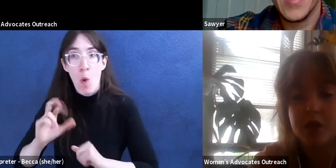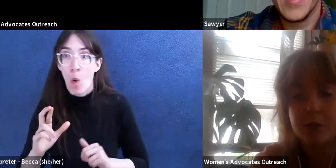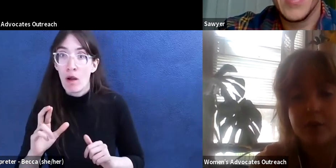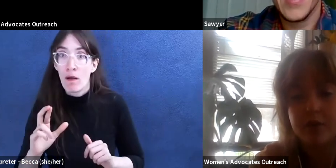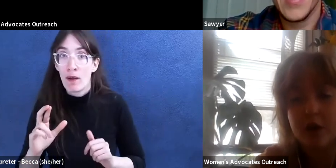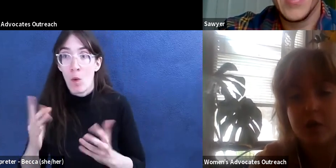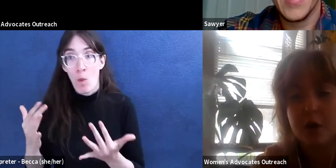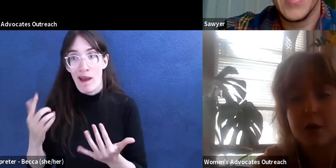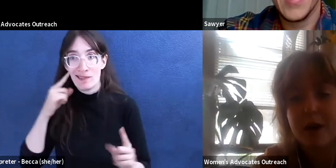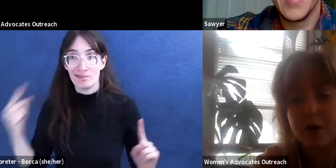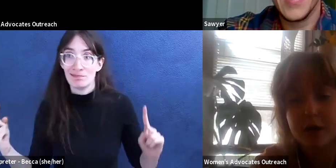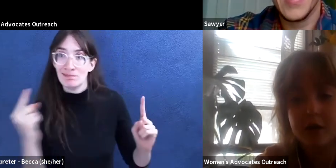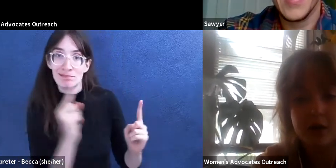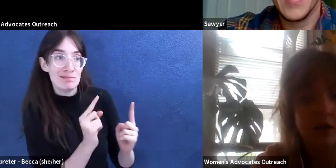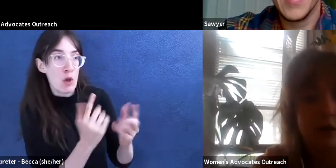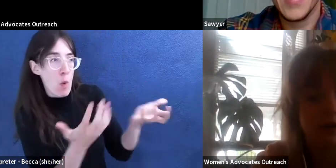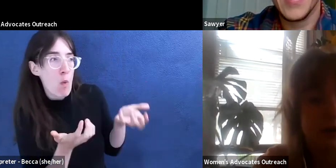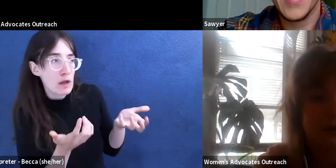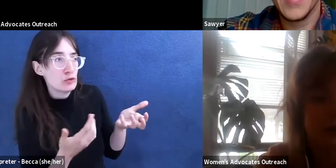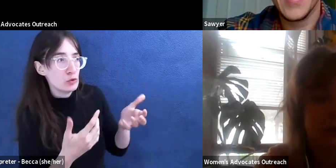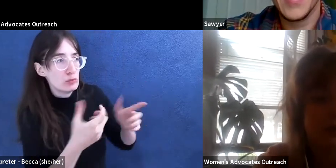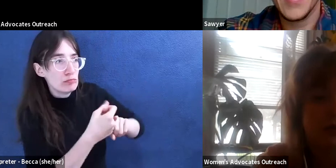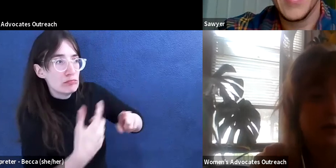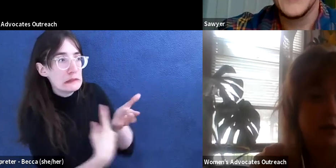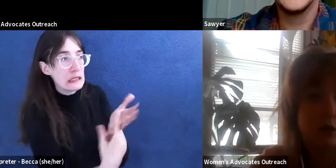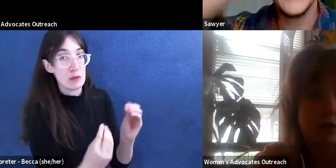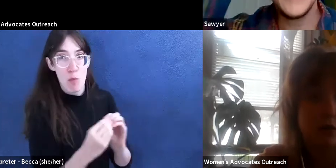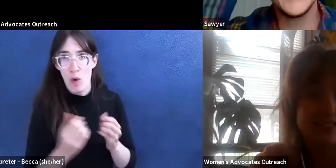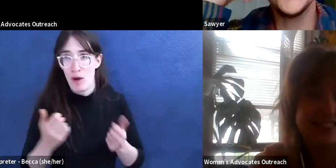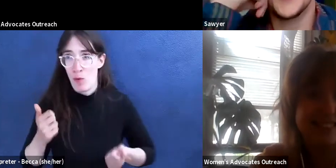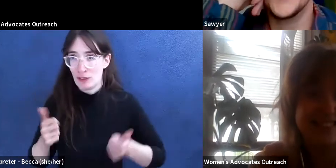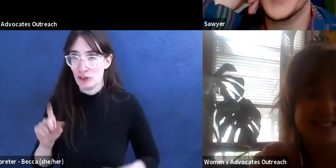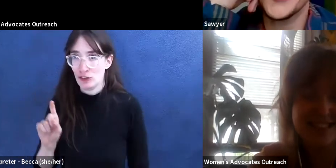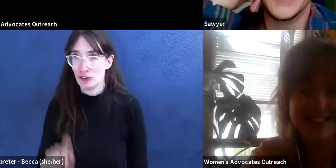to keep that because that's a surprise, but we don't keep secrets.